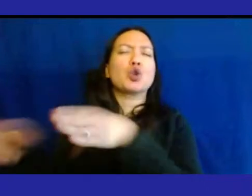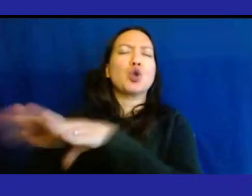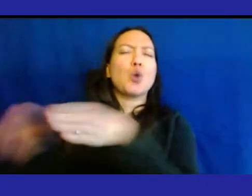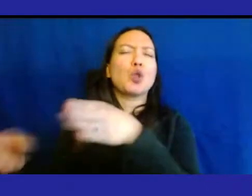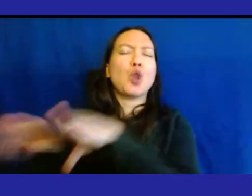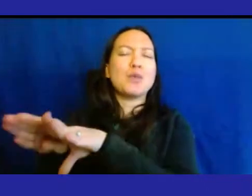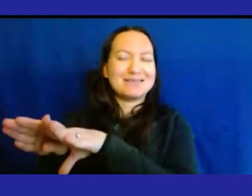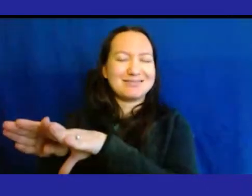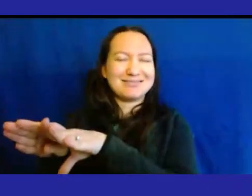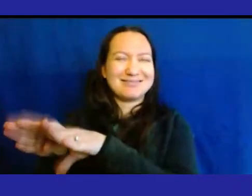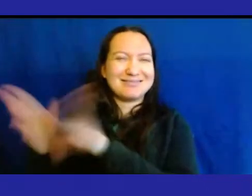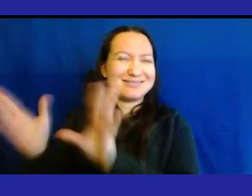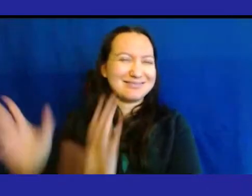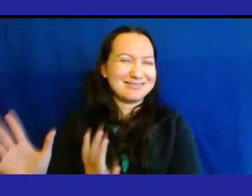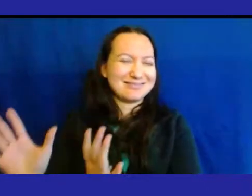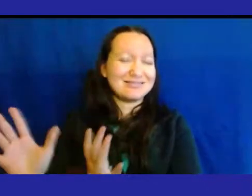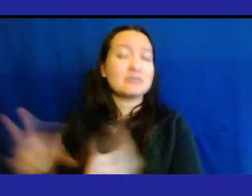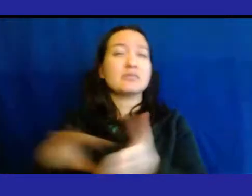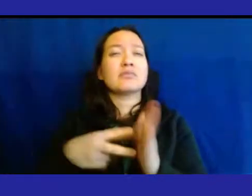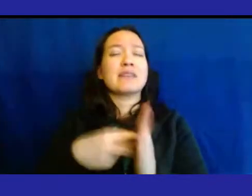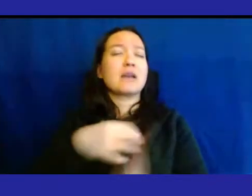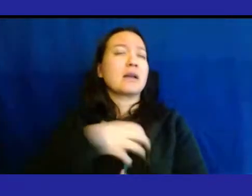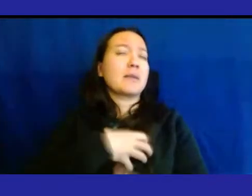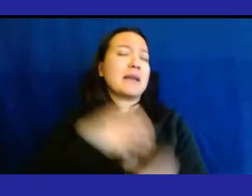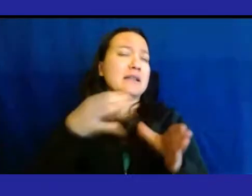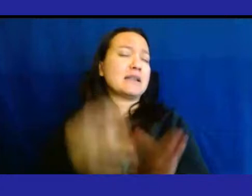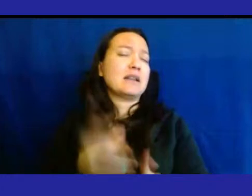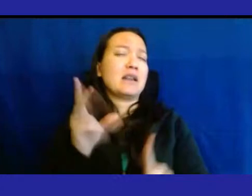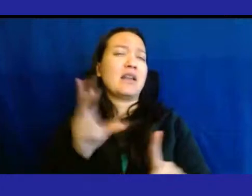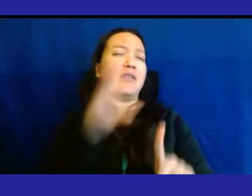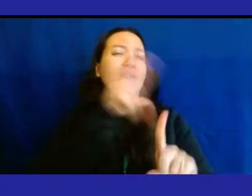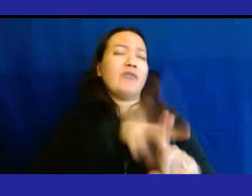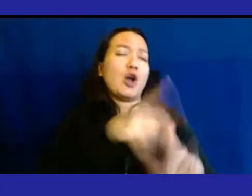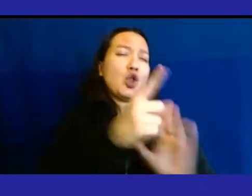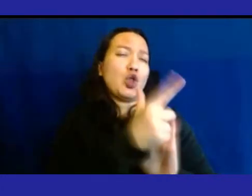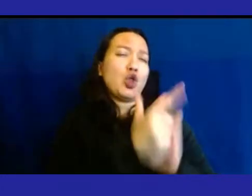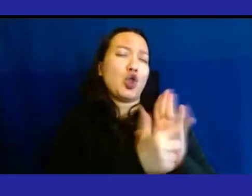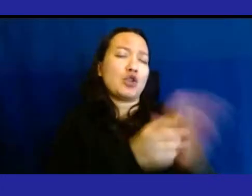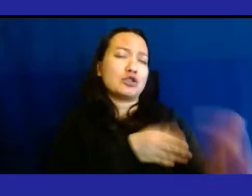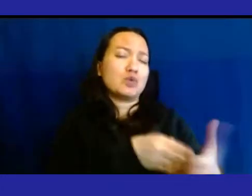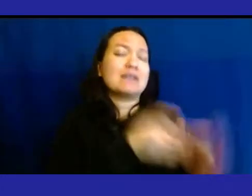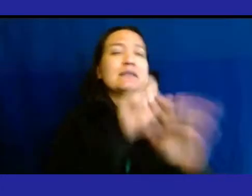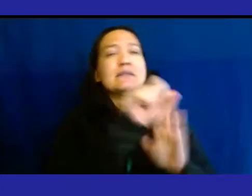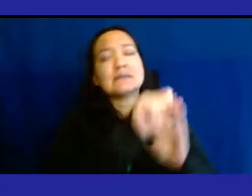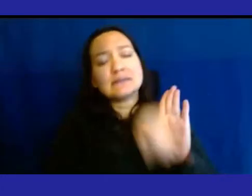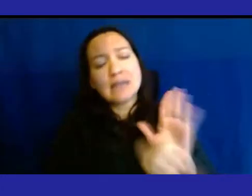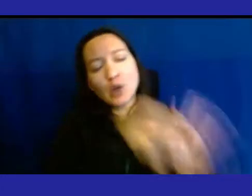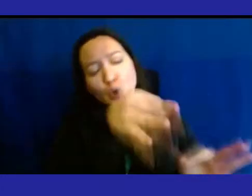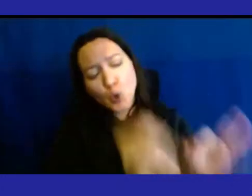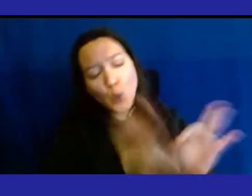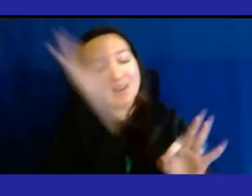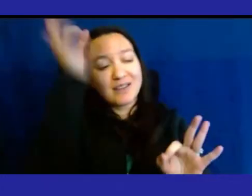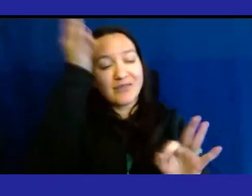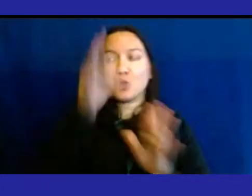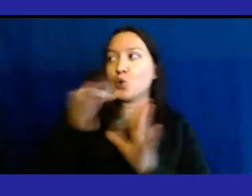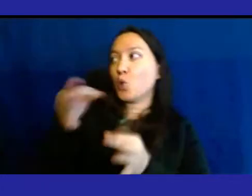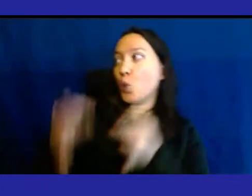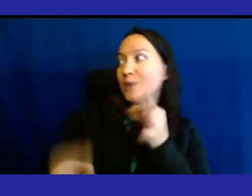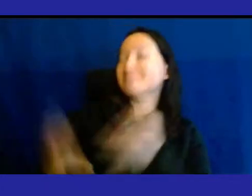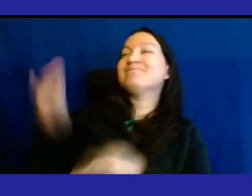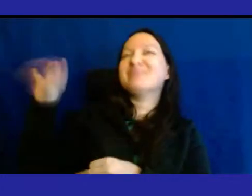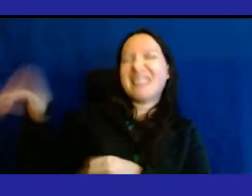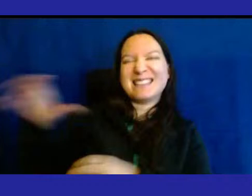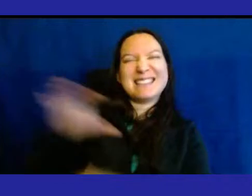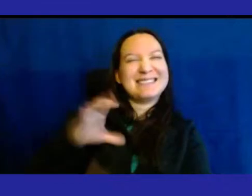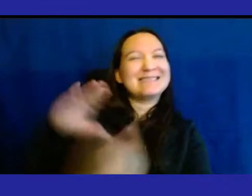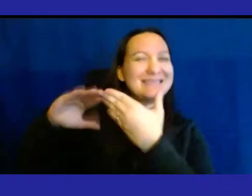then allows the complainant to then file a suit in state or federal court. And that's the City Commission on That is the Human City Rights, Commission just on so-